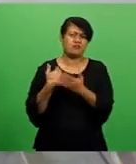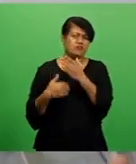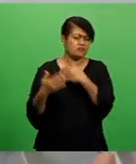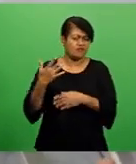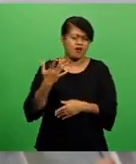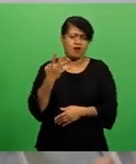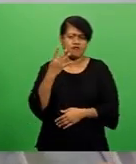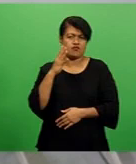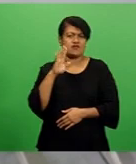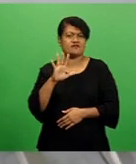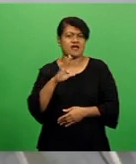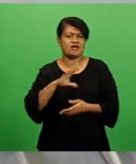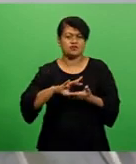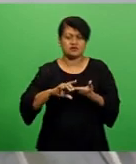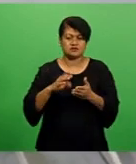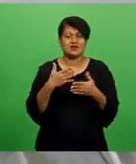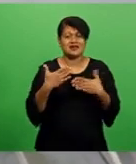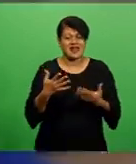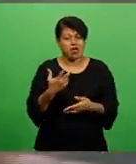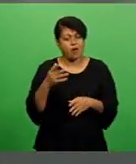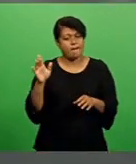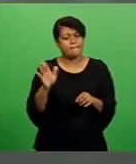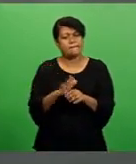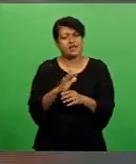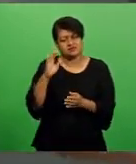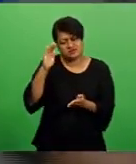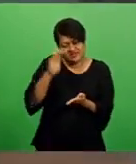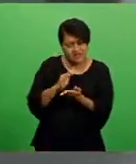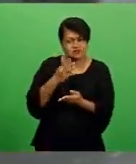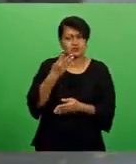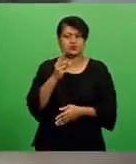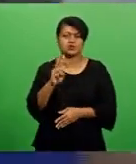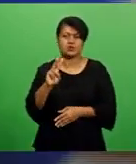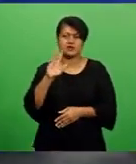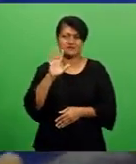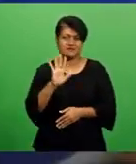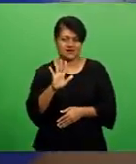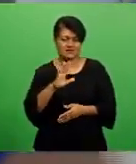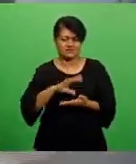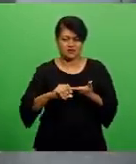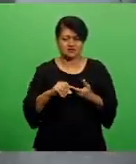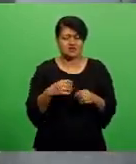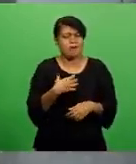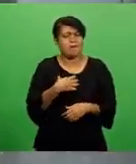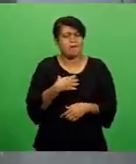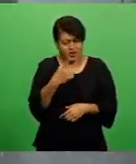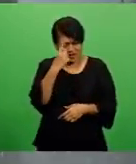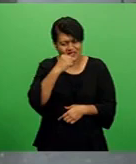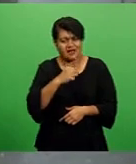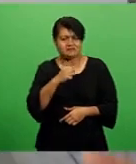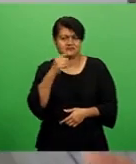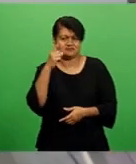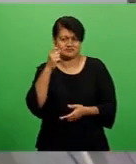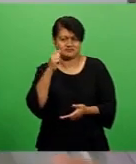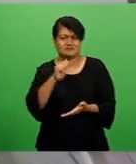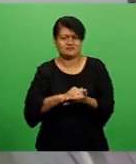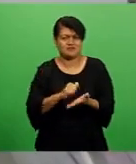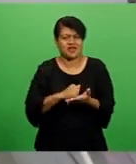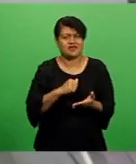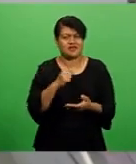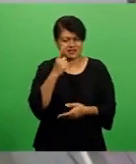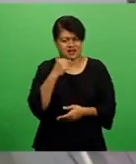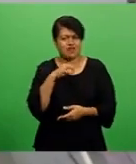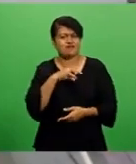eye fillet. Now we have taken it down to $25. So you can see it's a lot more affordable. And I mean, I think in all the restaurants